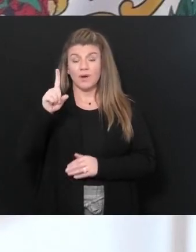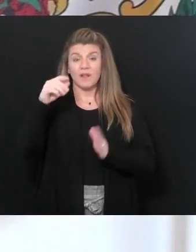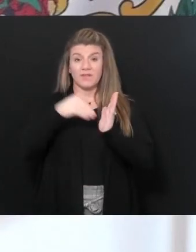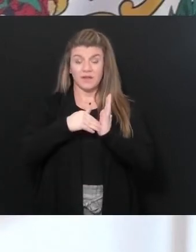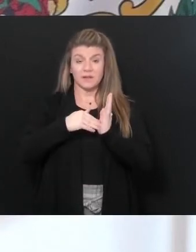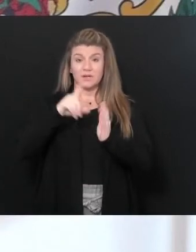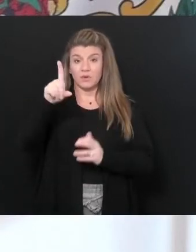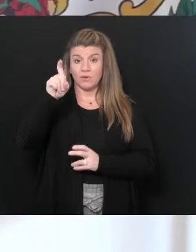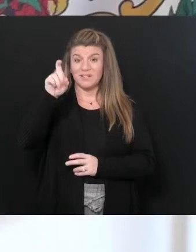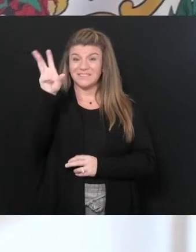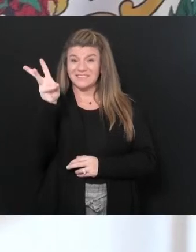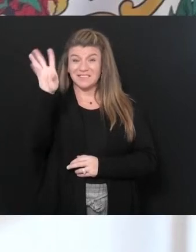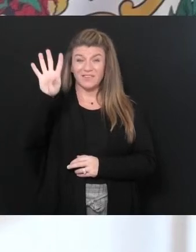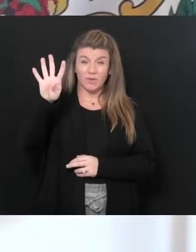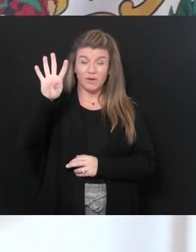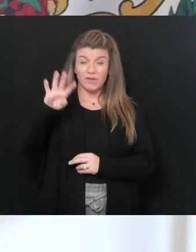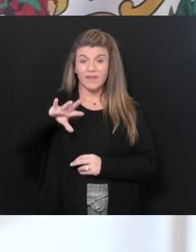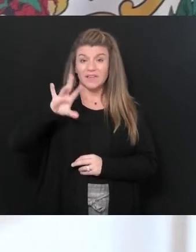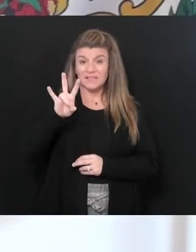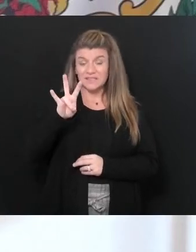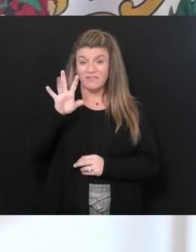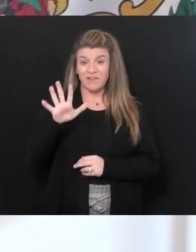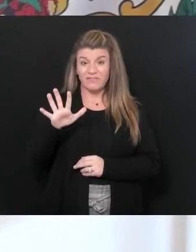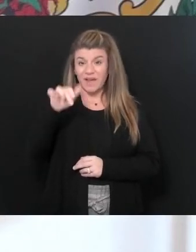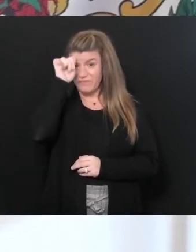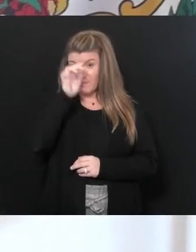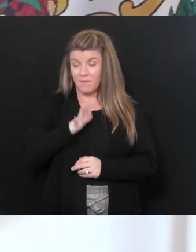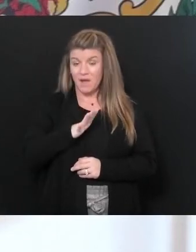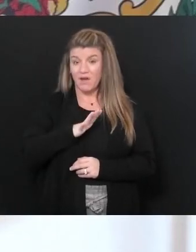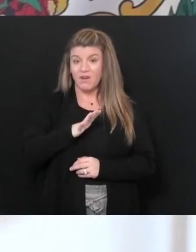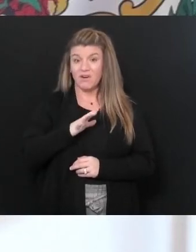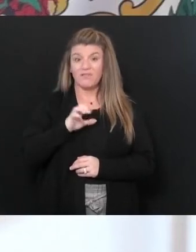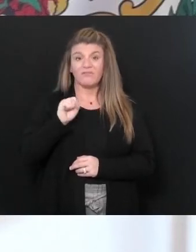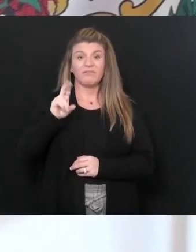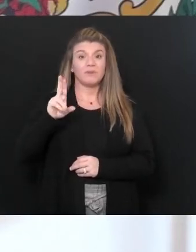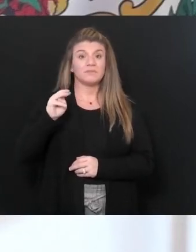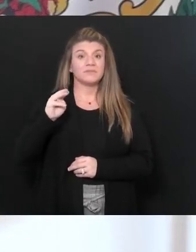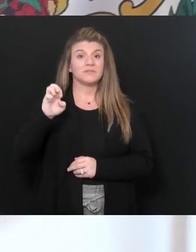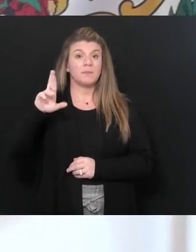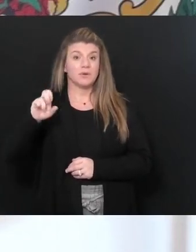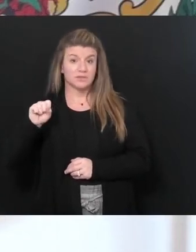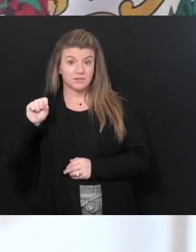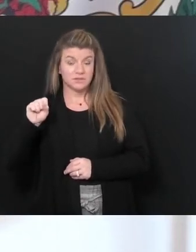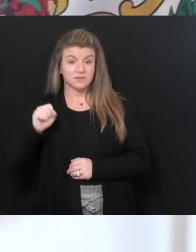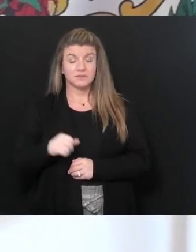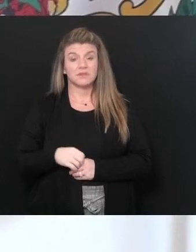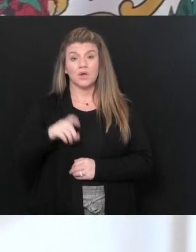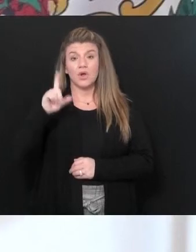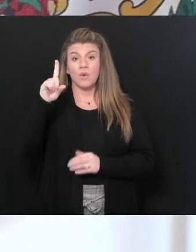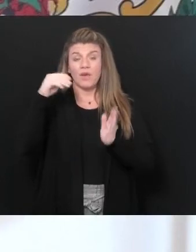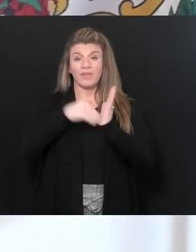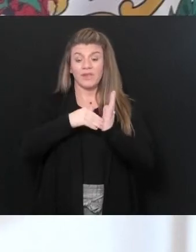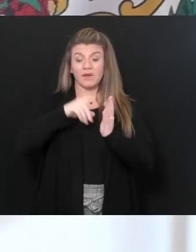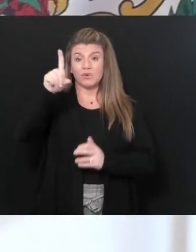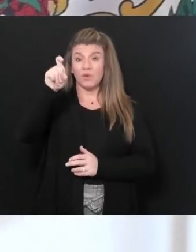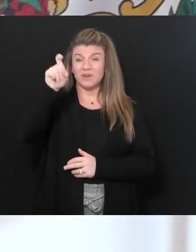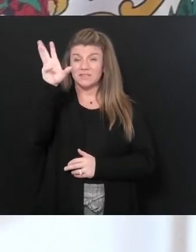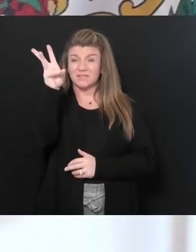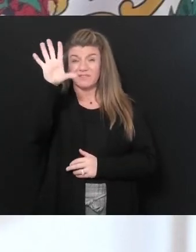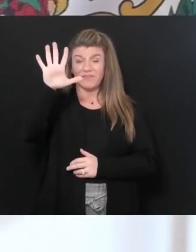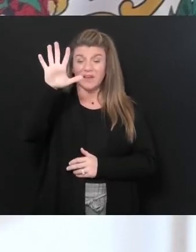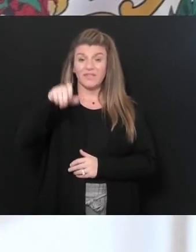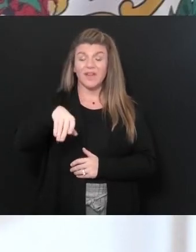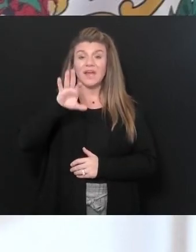Our 1164th death, a 75-year-old male from Summers County. Our 1,165th